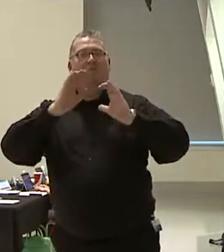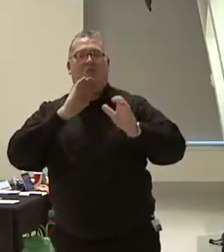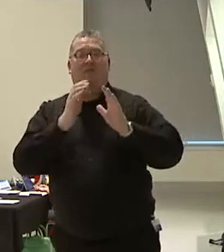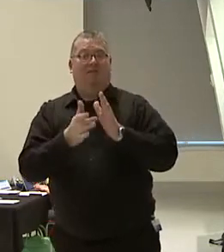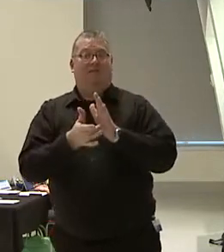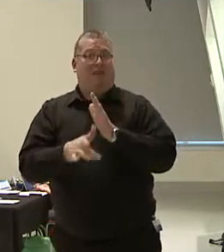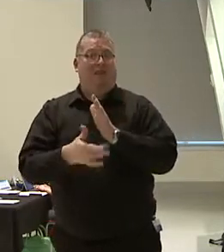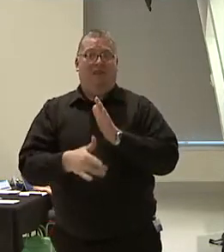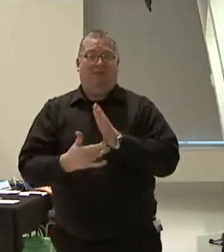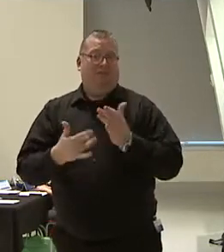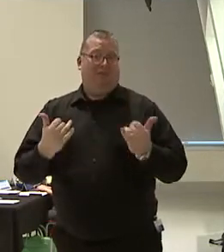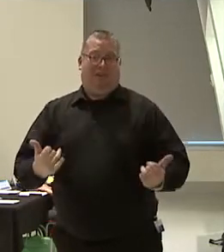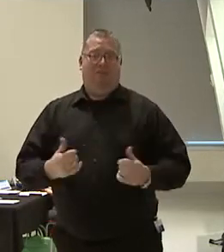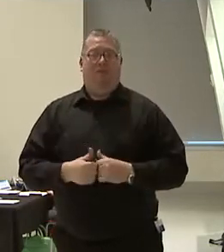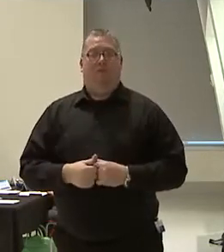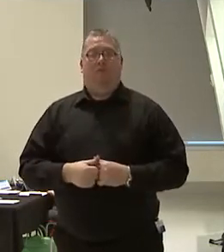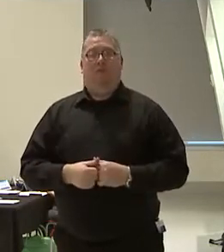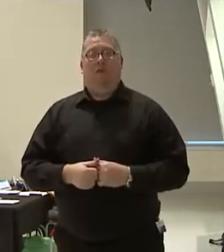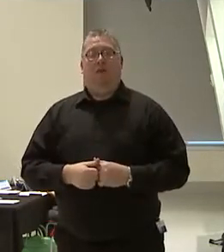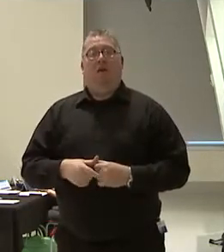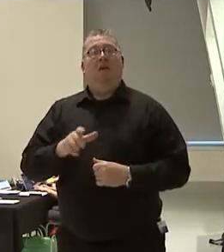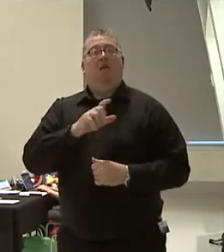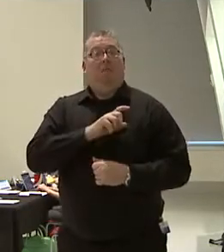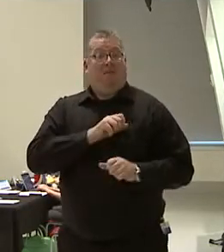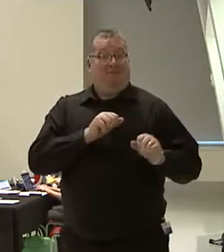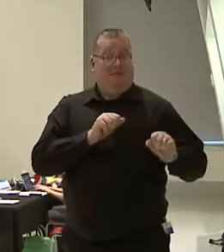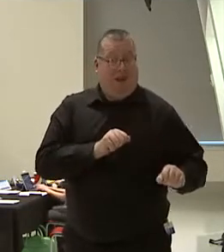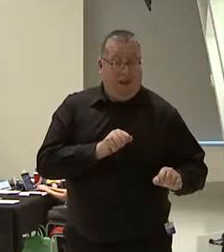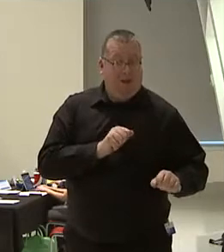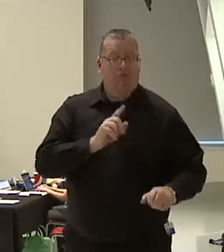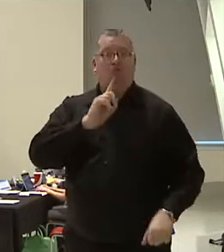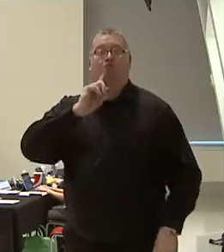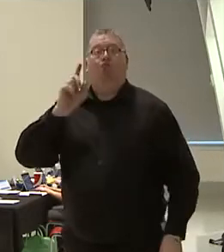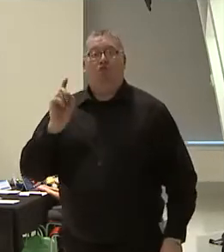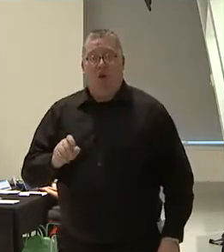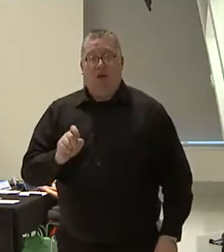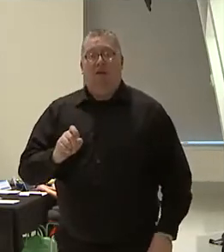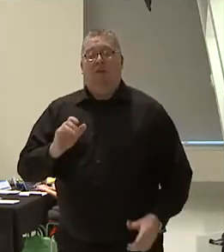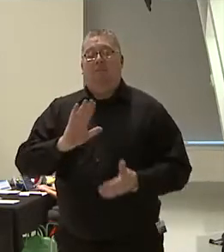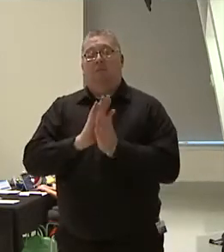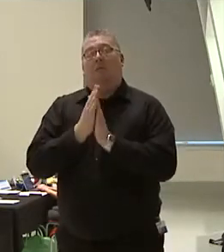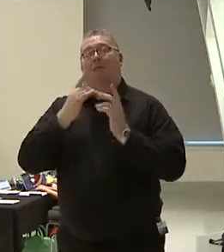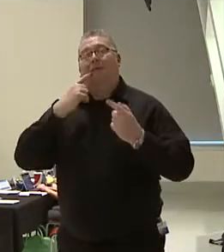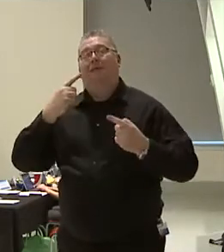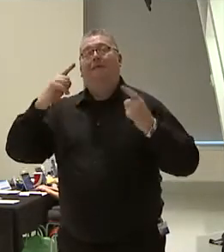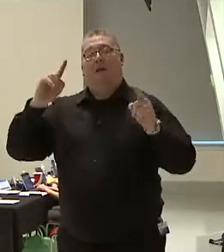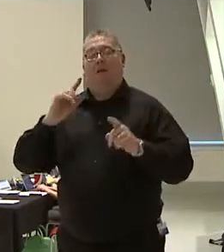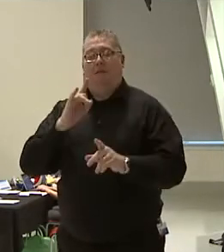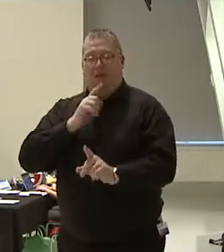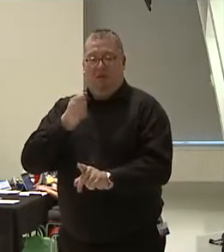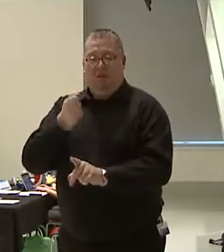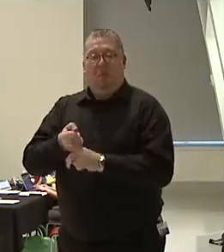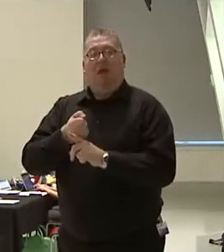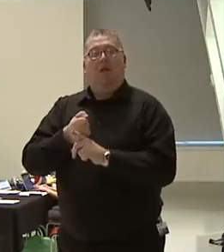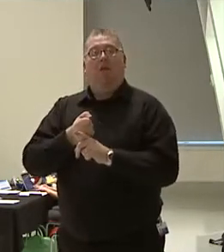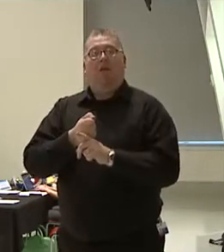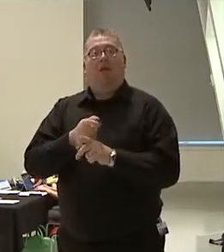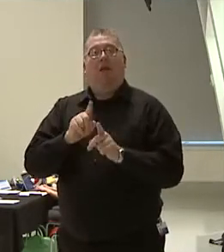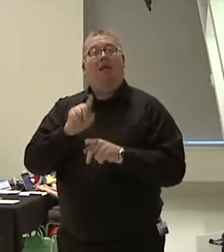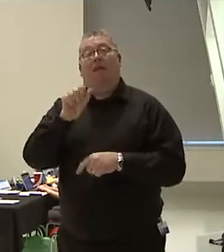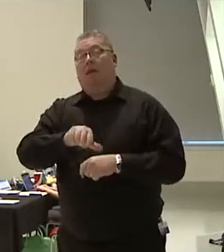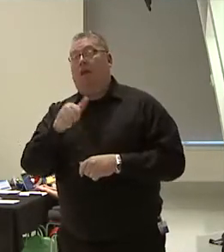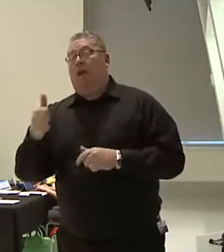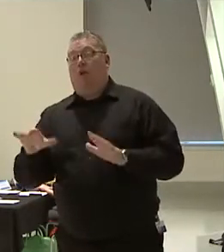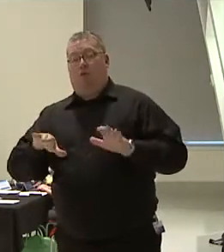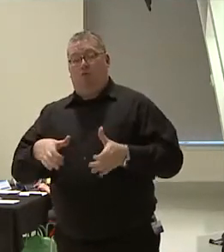technology. Therefore, police can and should be just as effective and impactful as any other group in